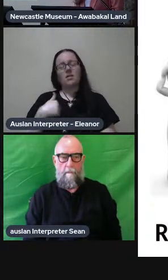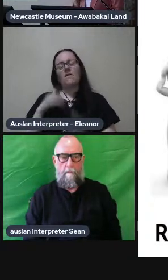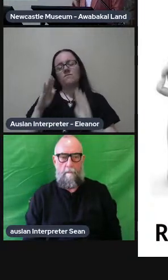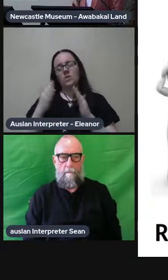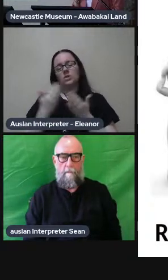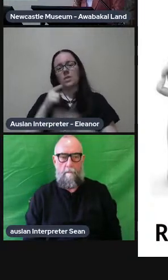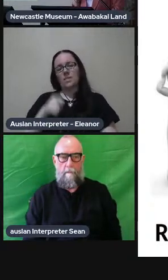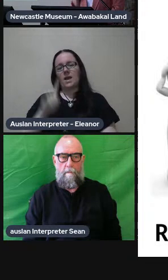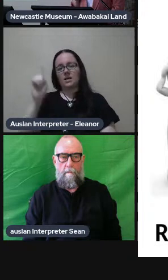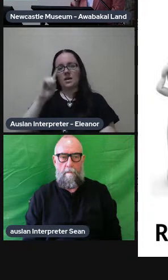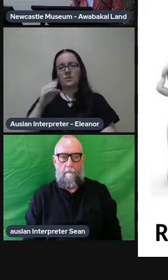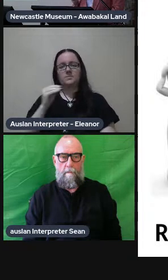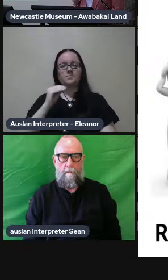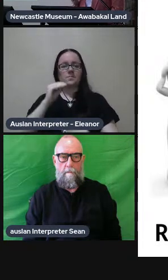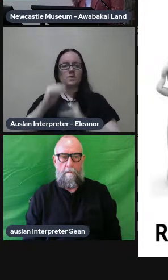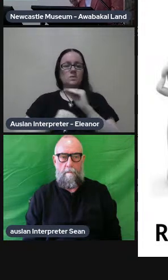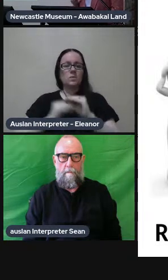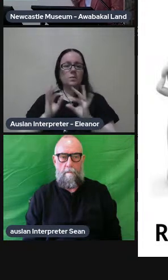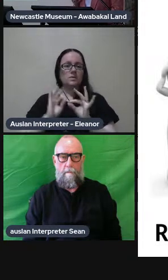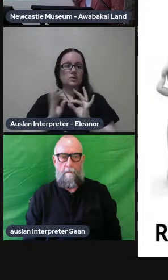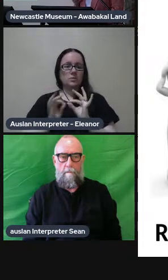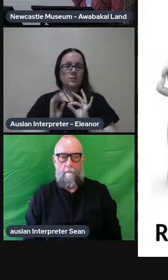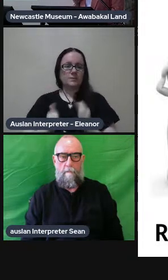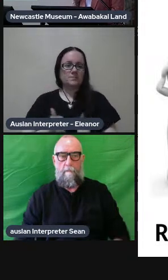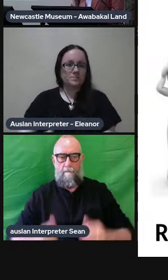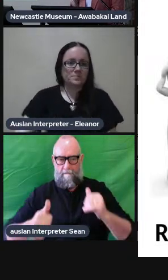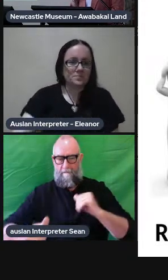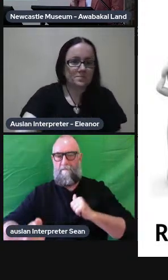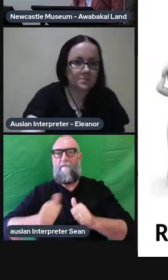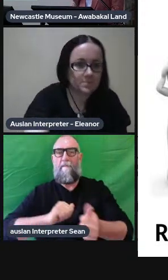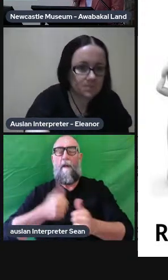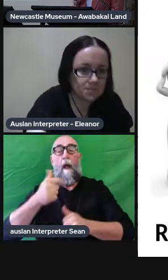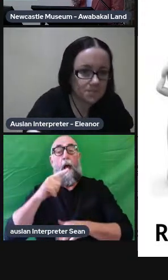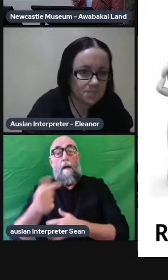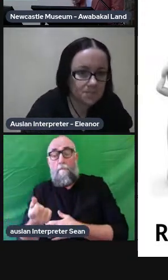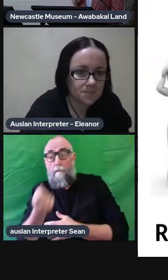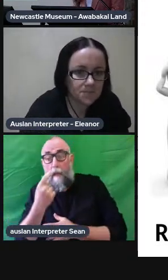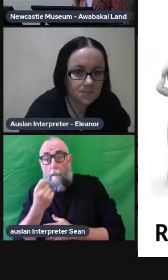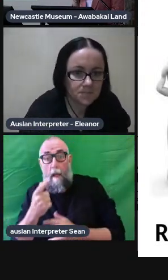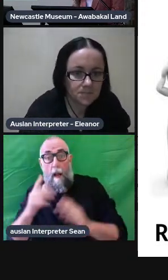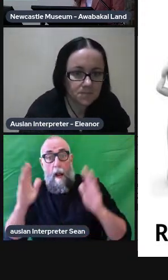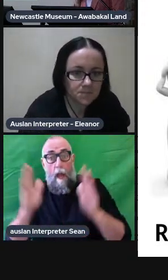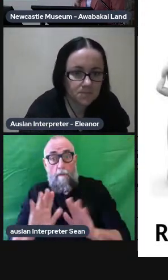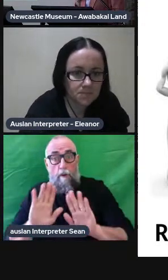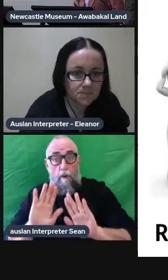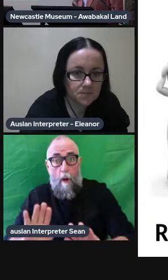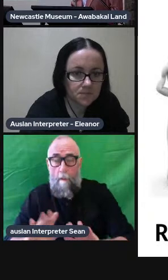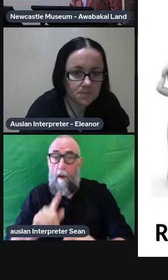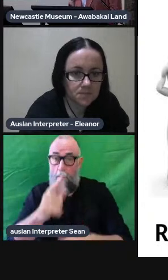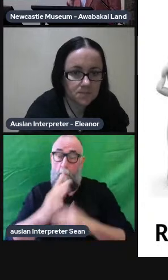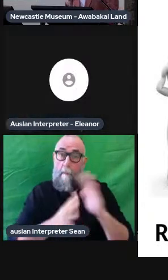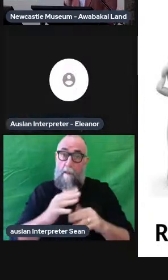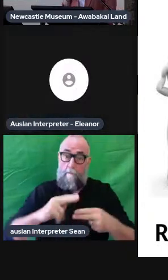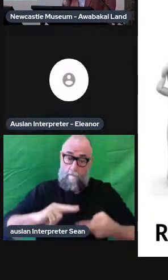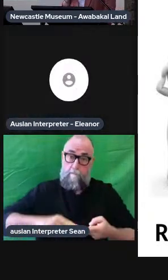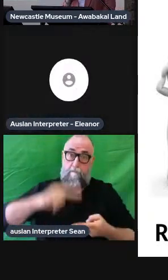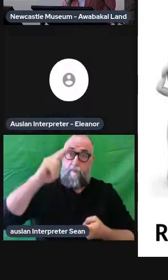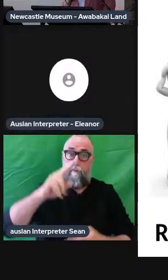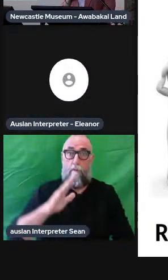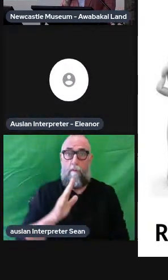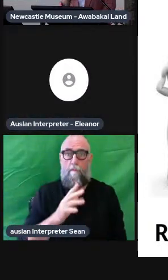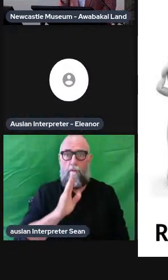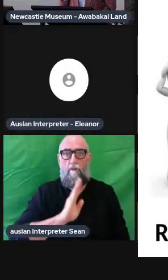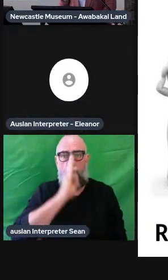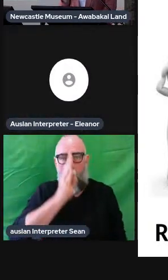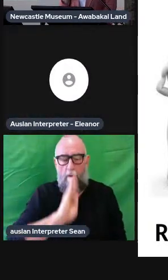on now. So remember, not taking those medicines will increase the risk of stroke. So that's the key message today. If you've been